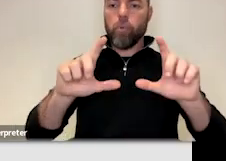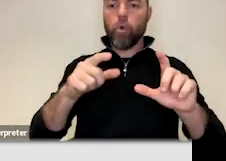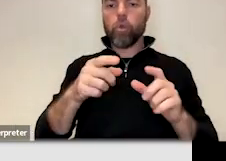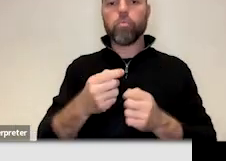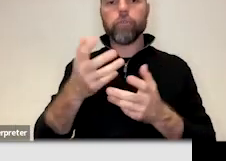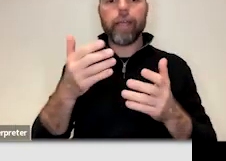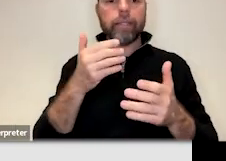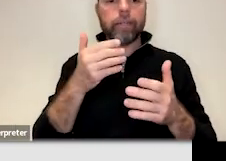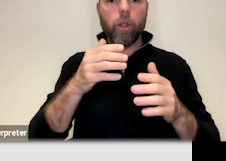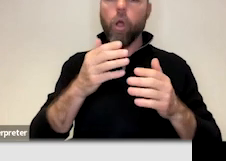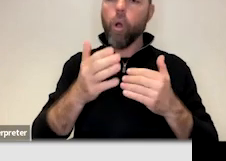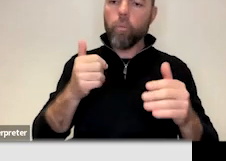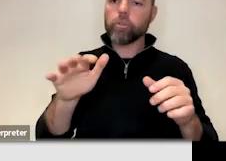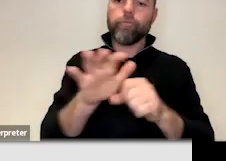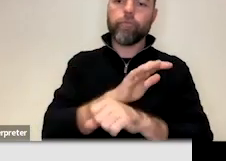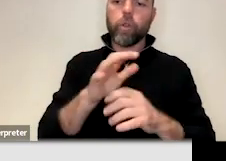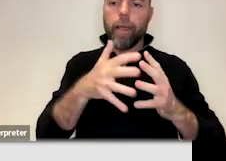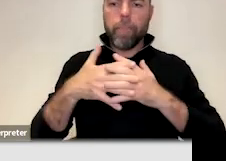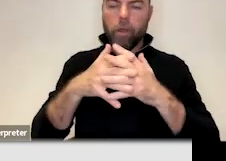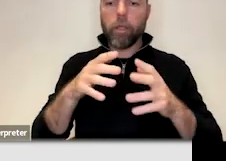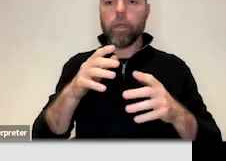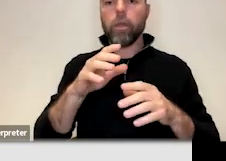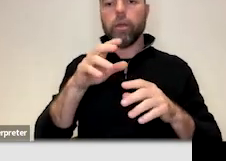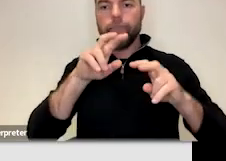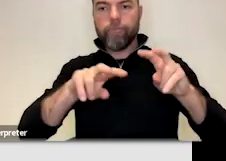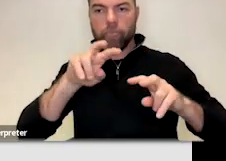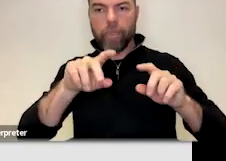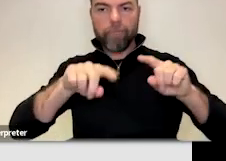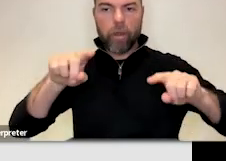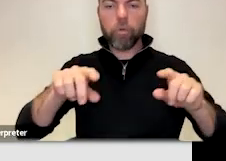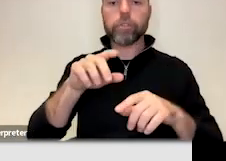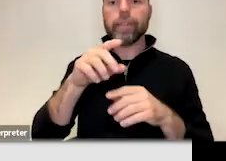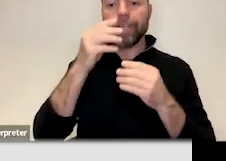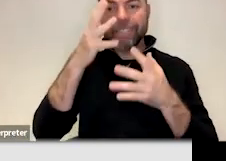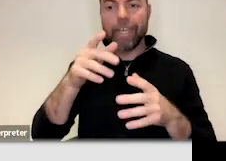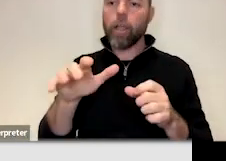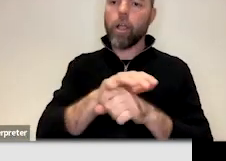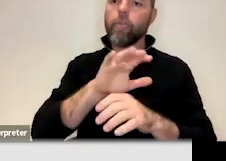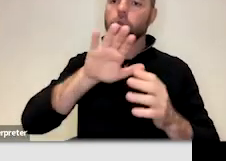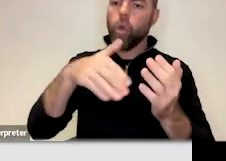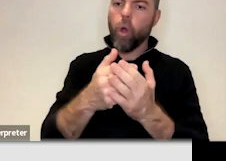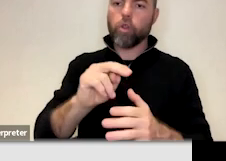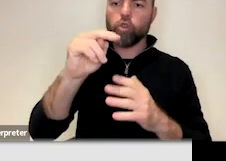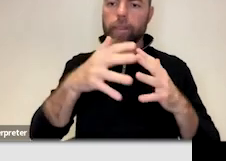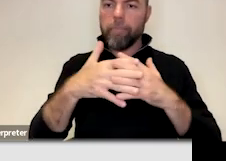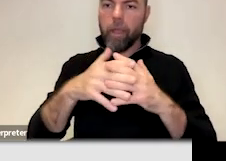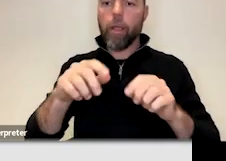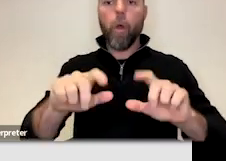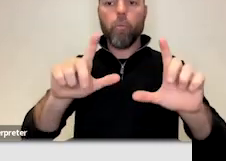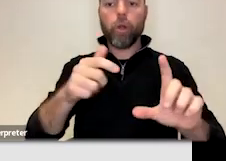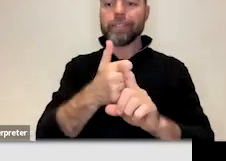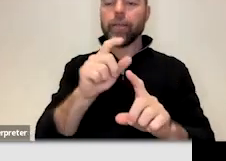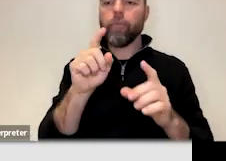assessment of variables. So we cover the data set underlying ClimRR actually covers all of North America. The portal itself, however,